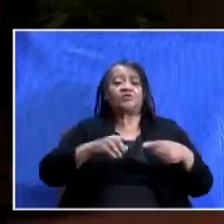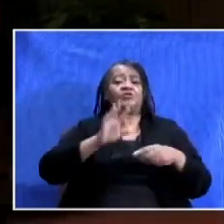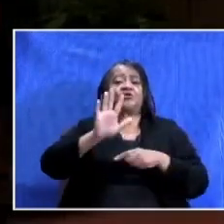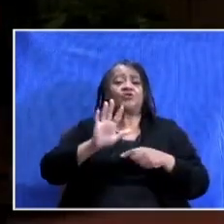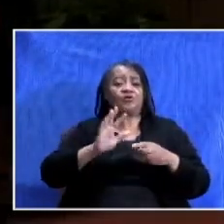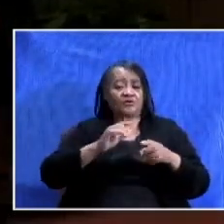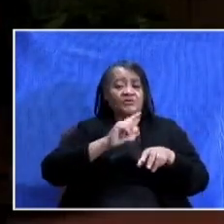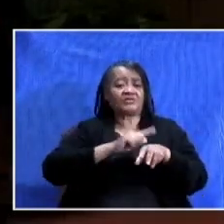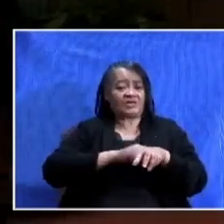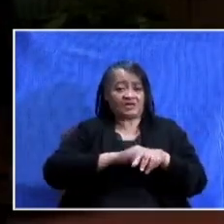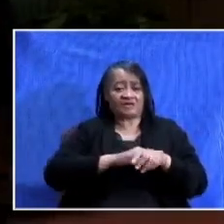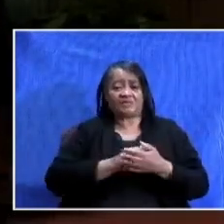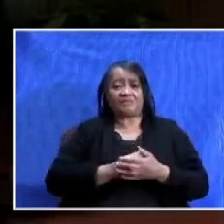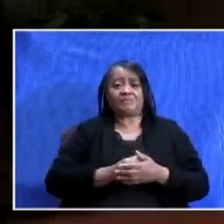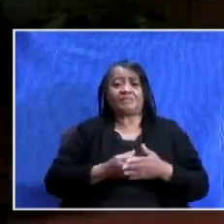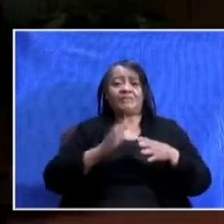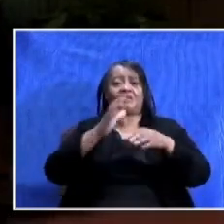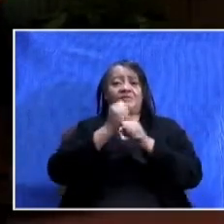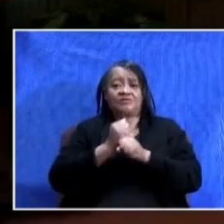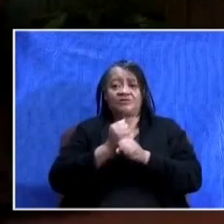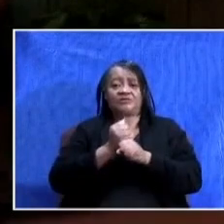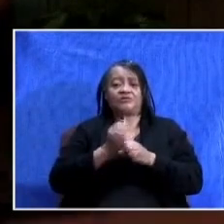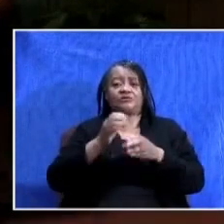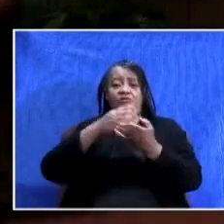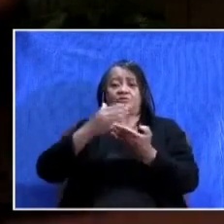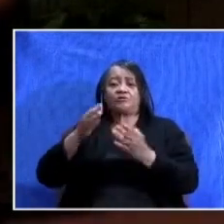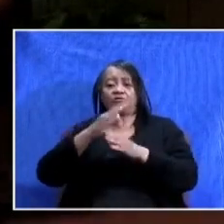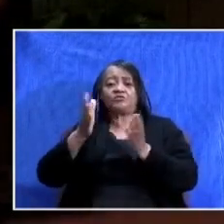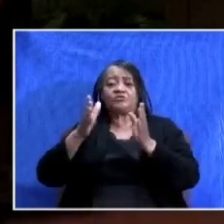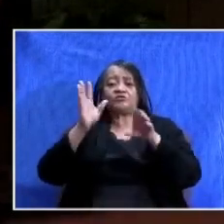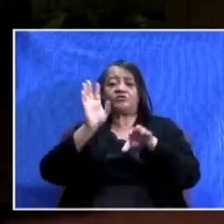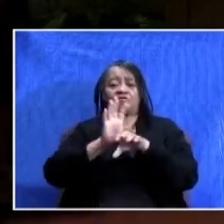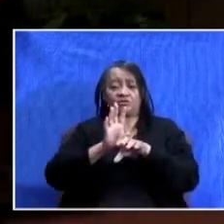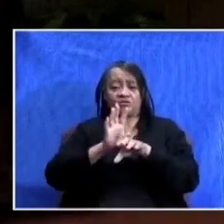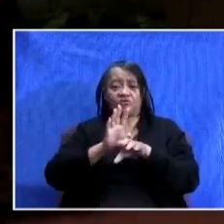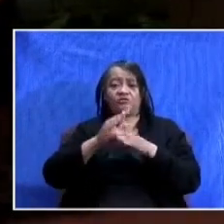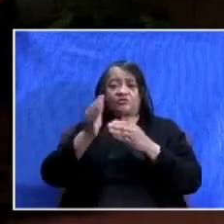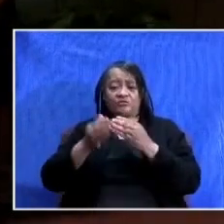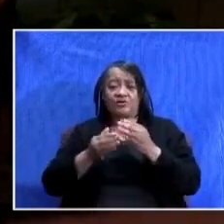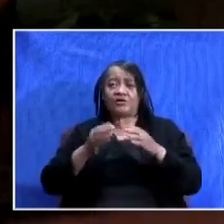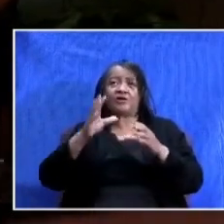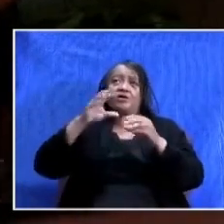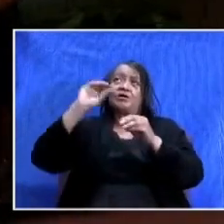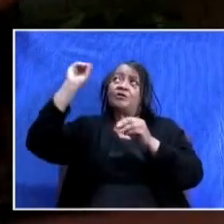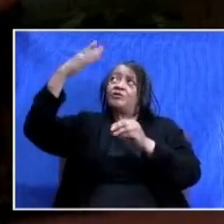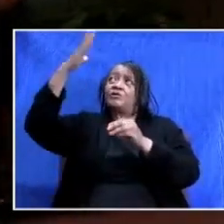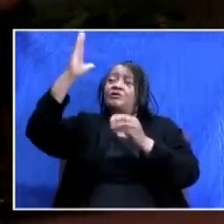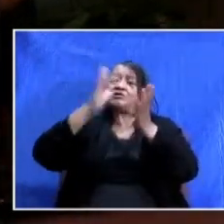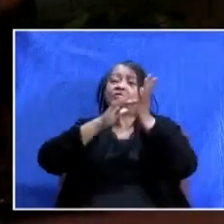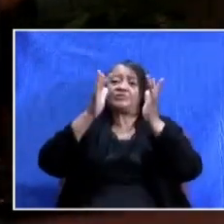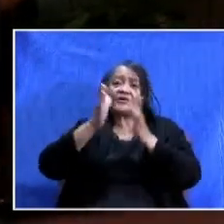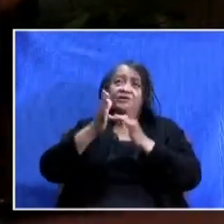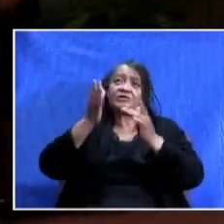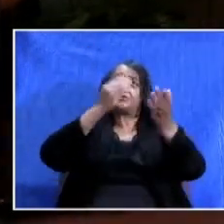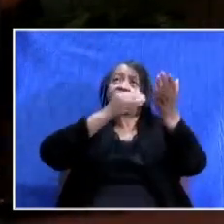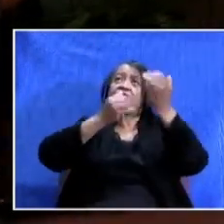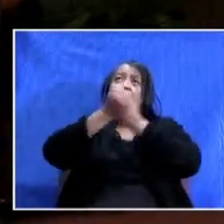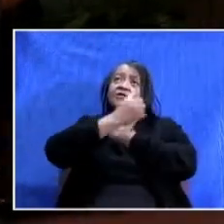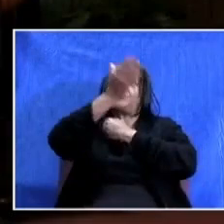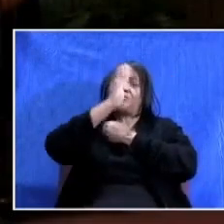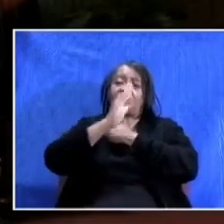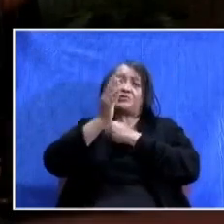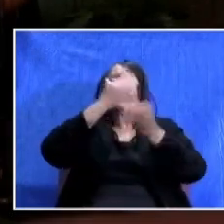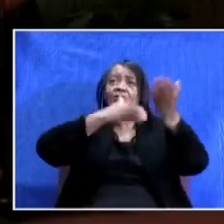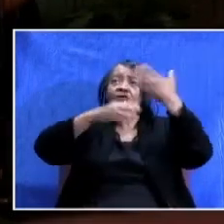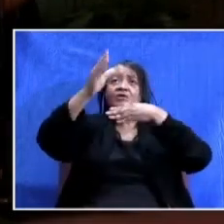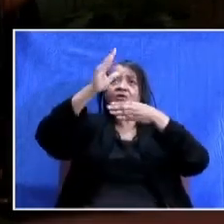all right? Amen. Let's receive the benediction. In the name of the grace of the Lord Jesus Christ, the love of God, our Heavenly Father,